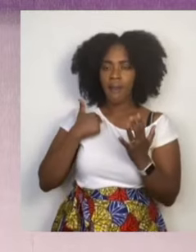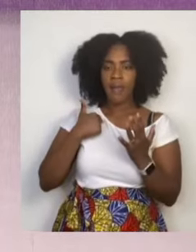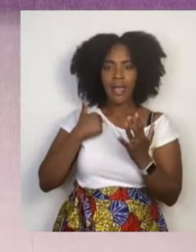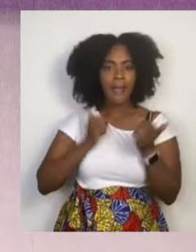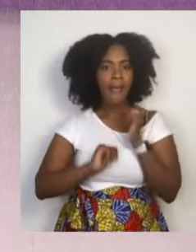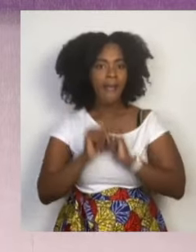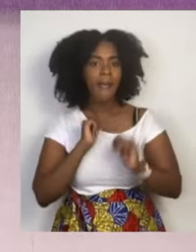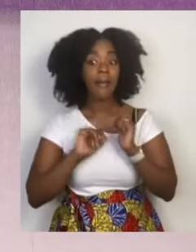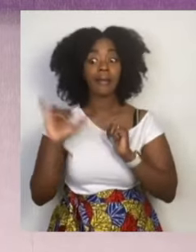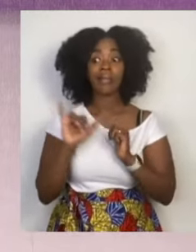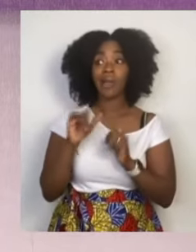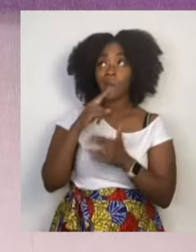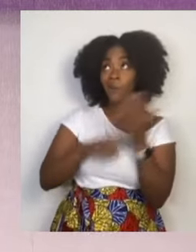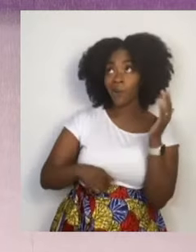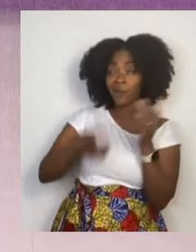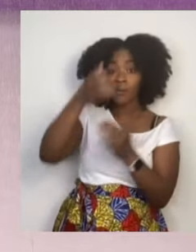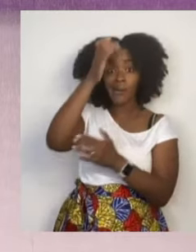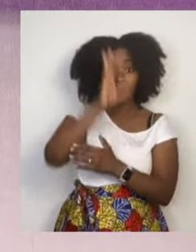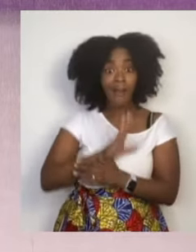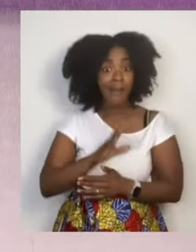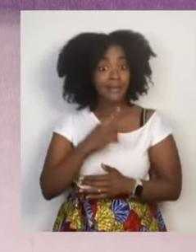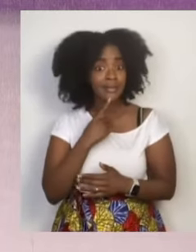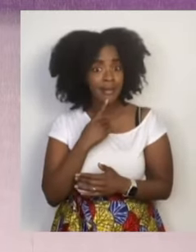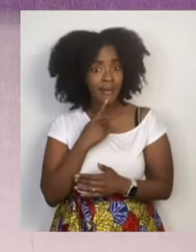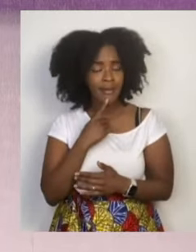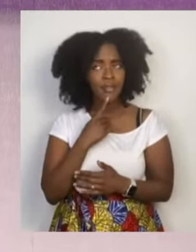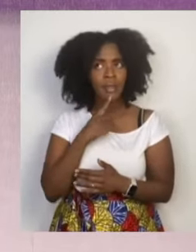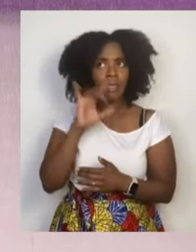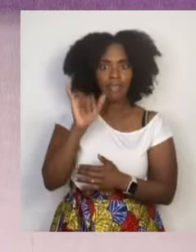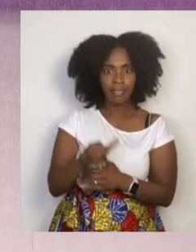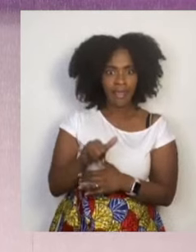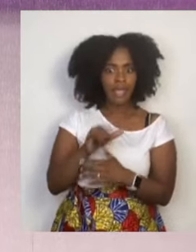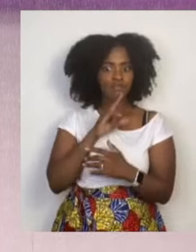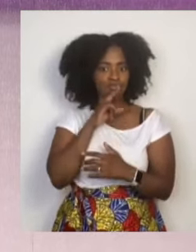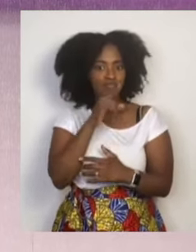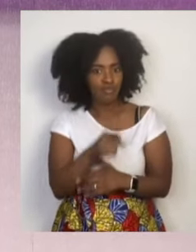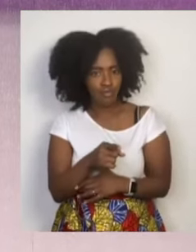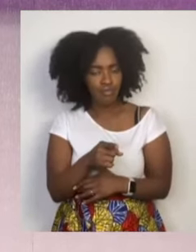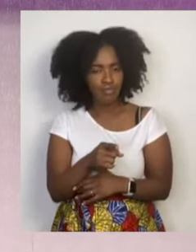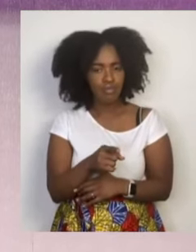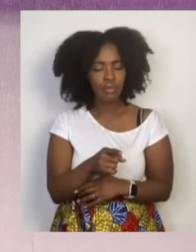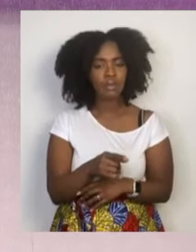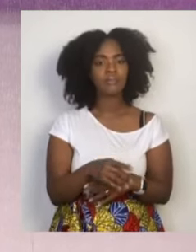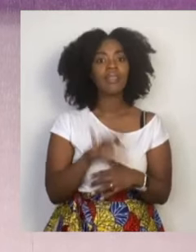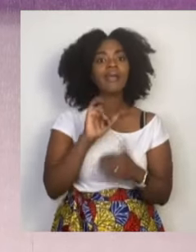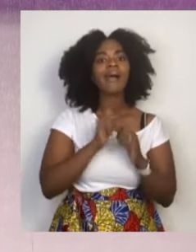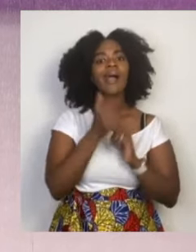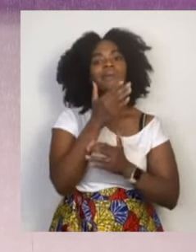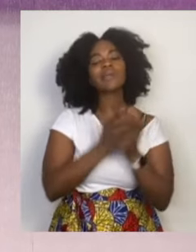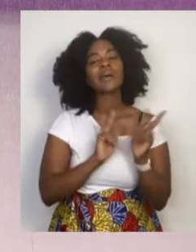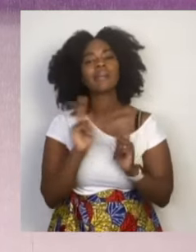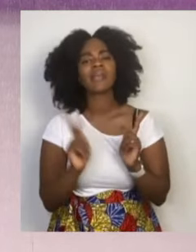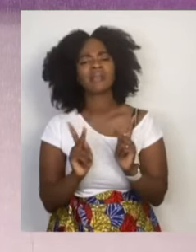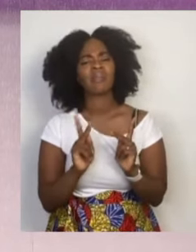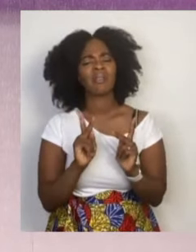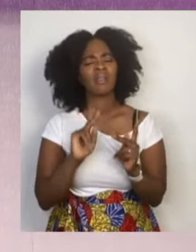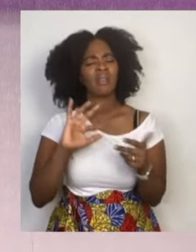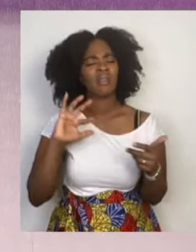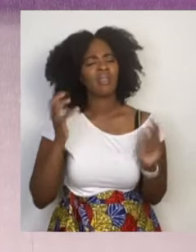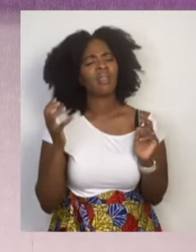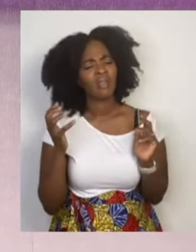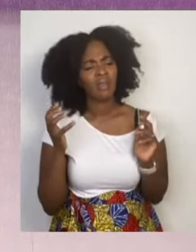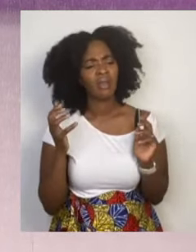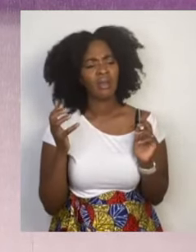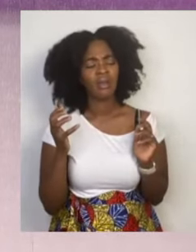And this is how some people are discombobulated over how calm you can be in a crisis. That